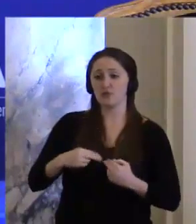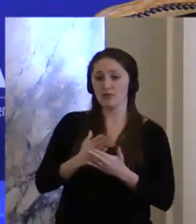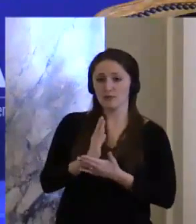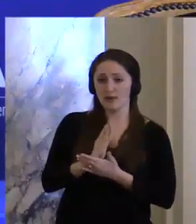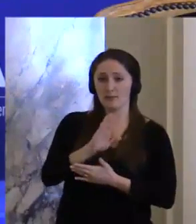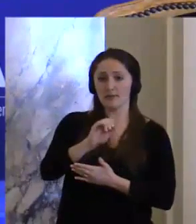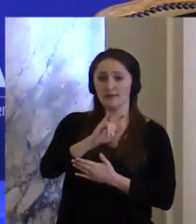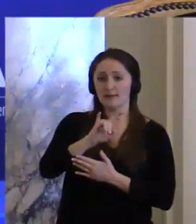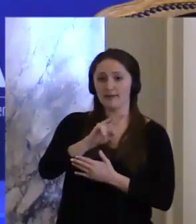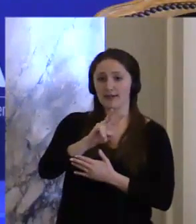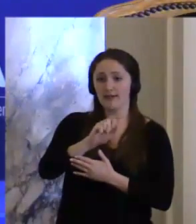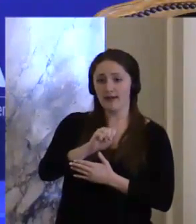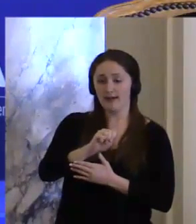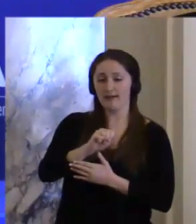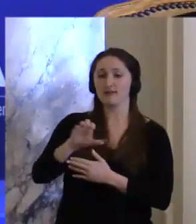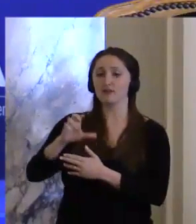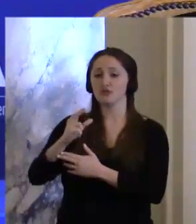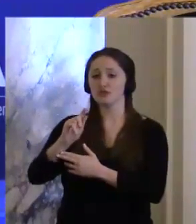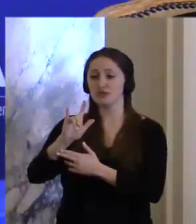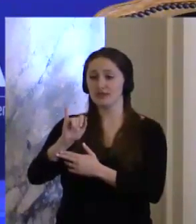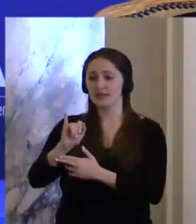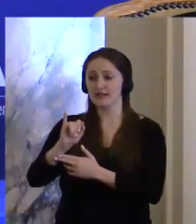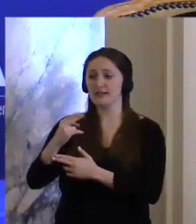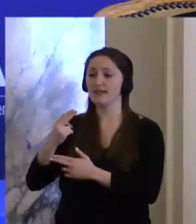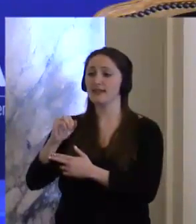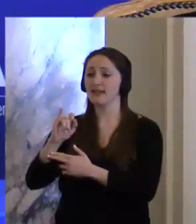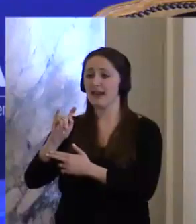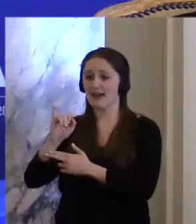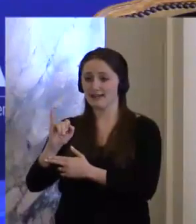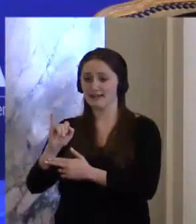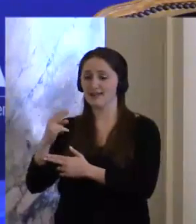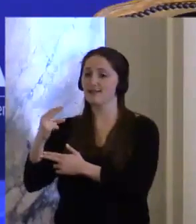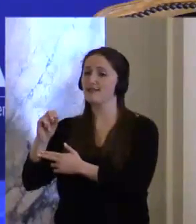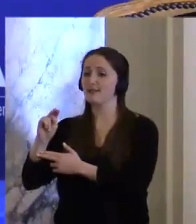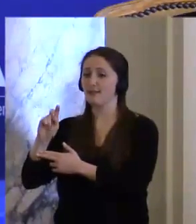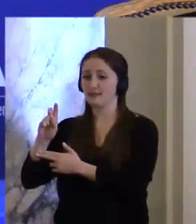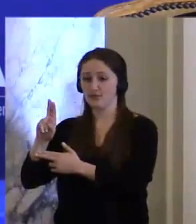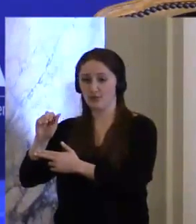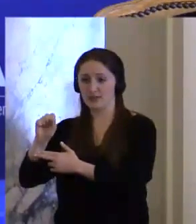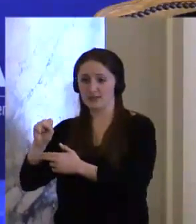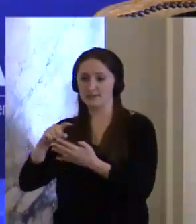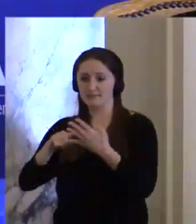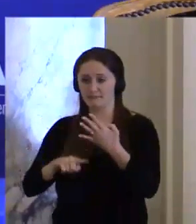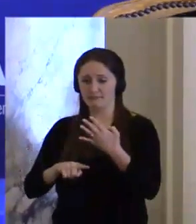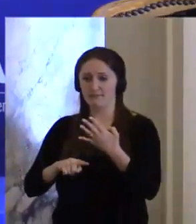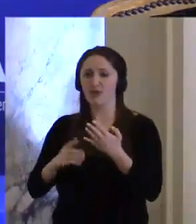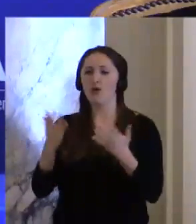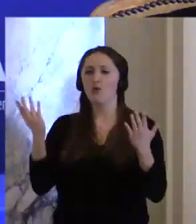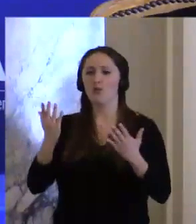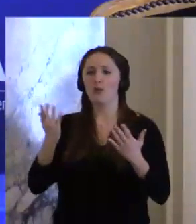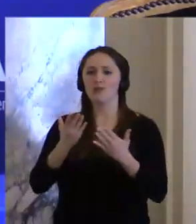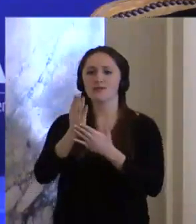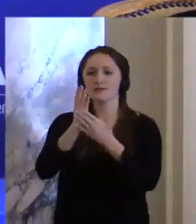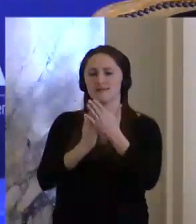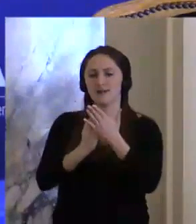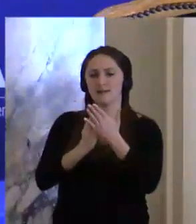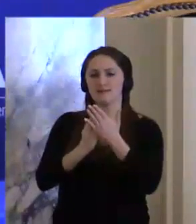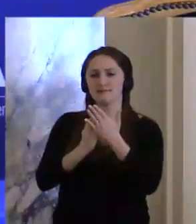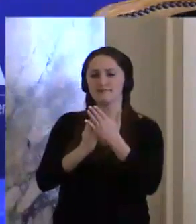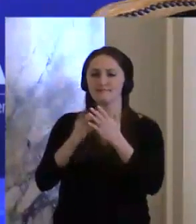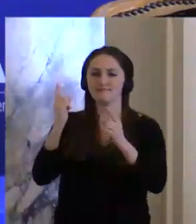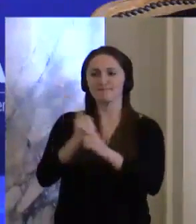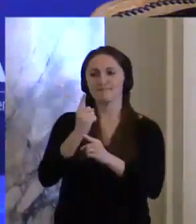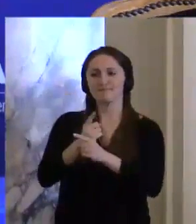and Honduras, what were some of the correct approaches of the OAS in the protection